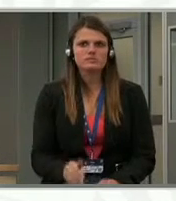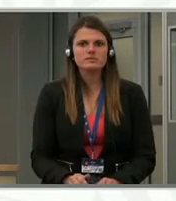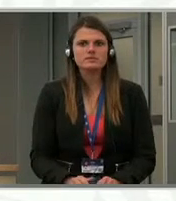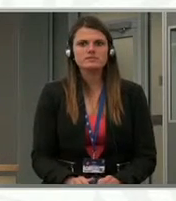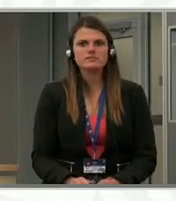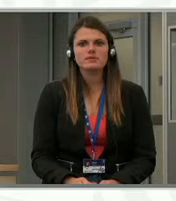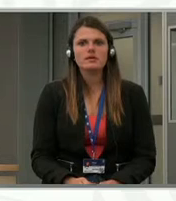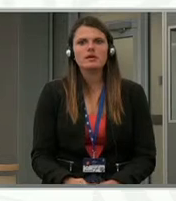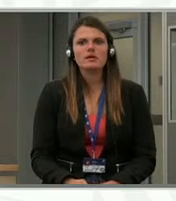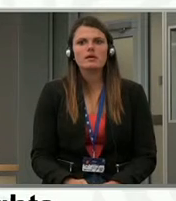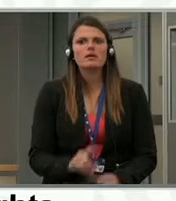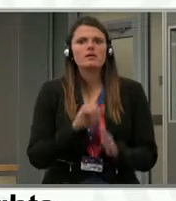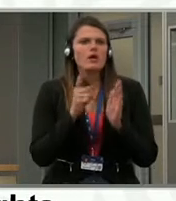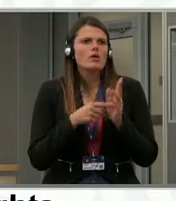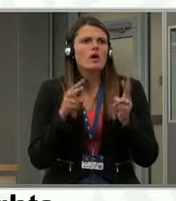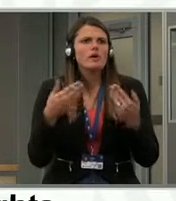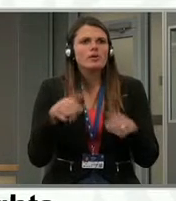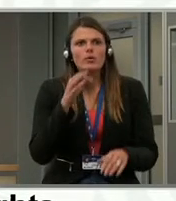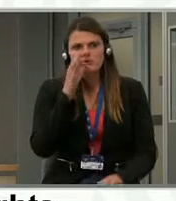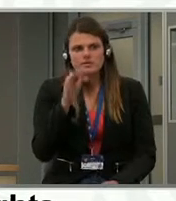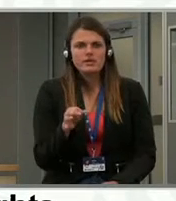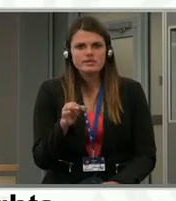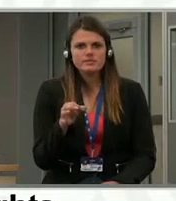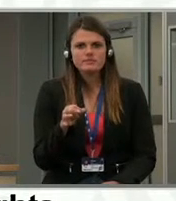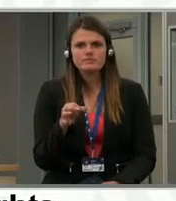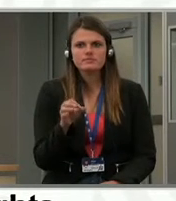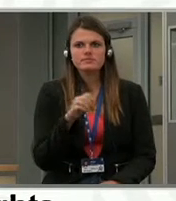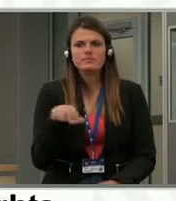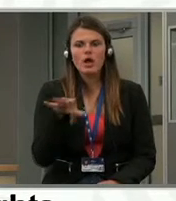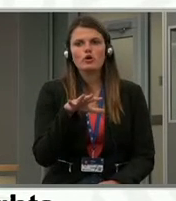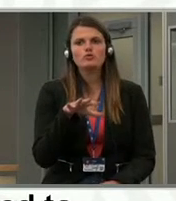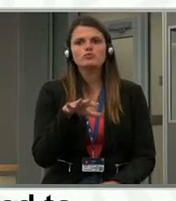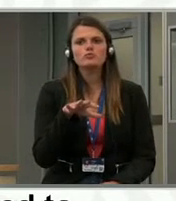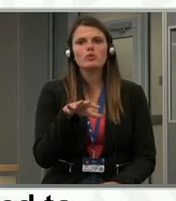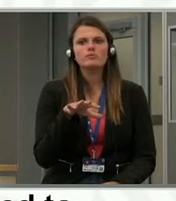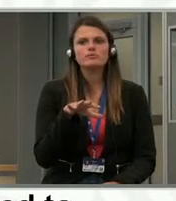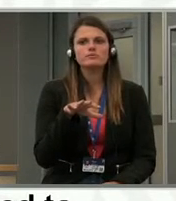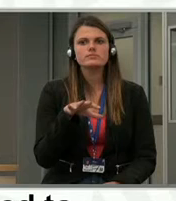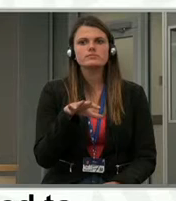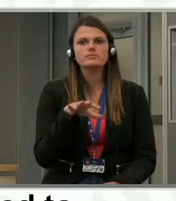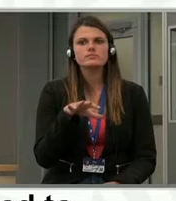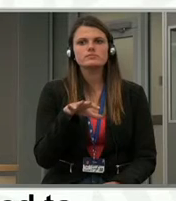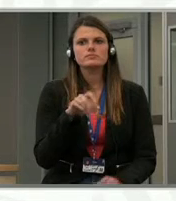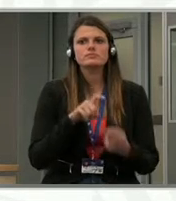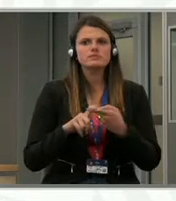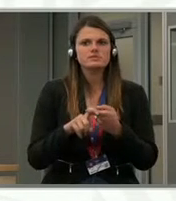Council of Europe said, have the courage to be confronted to our prejudices. And